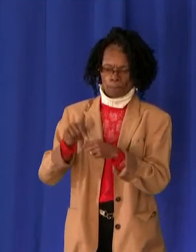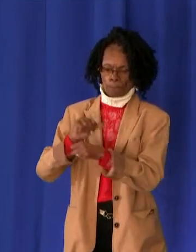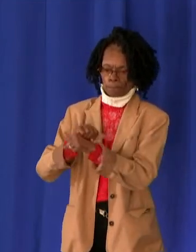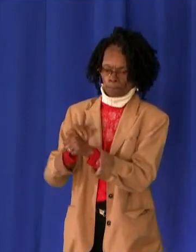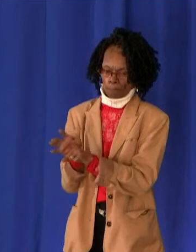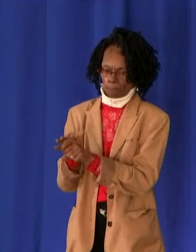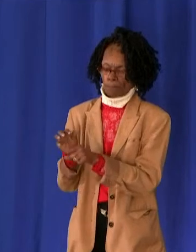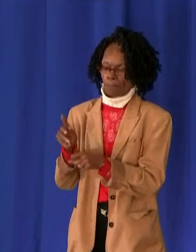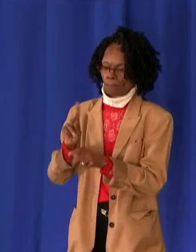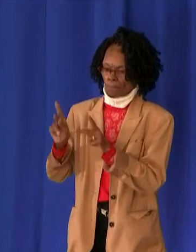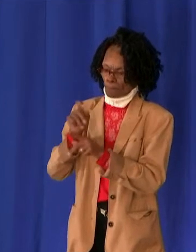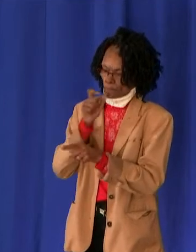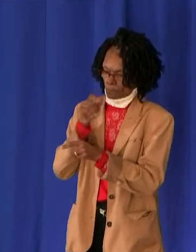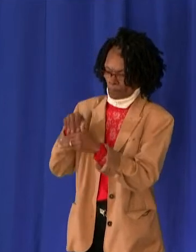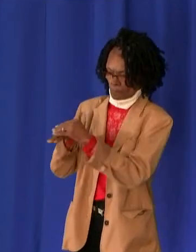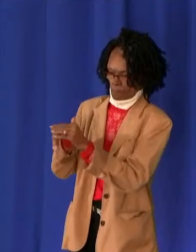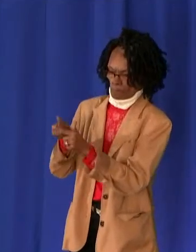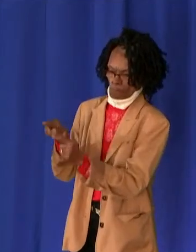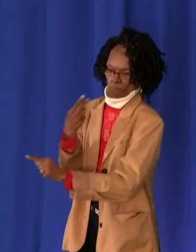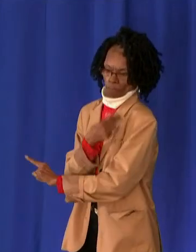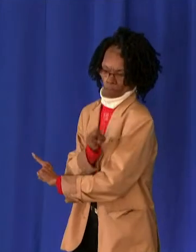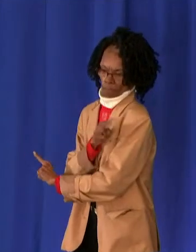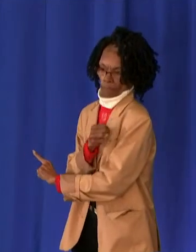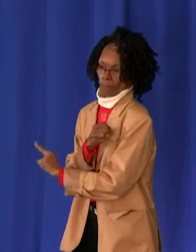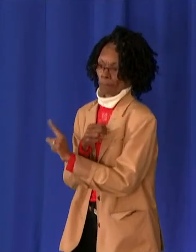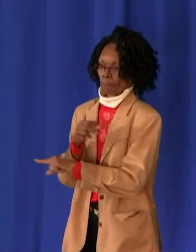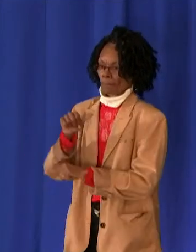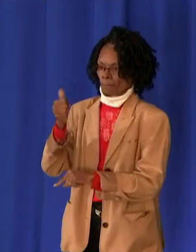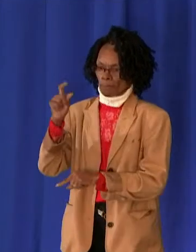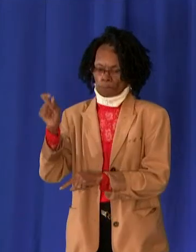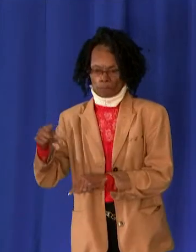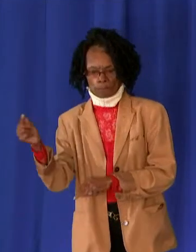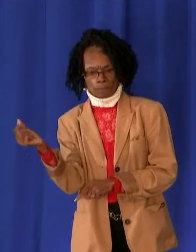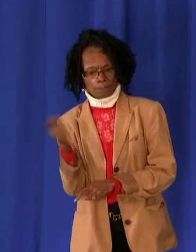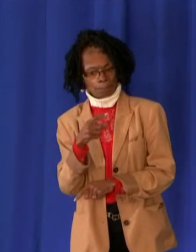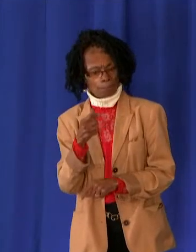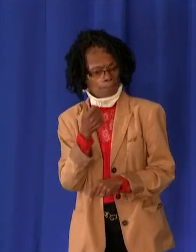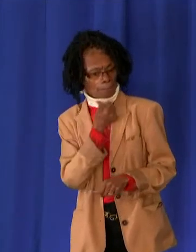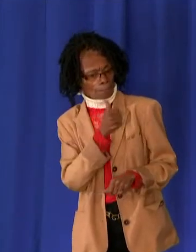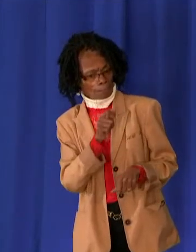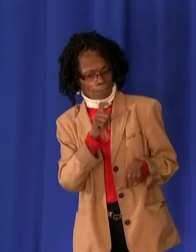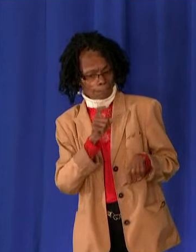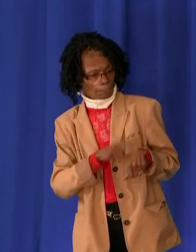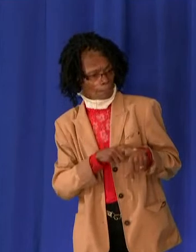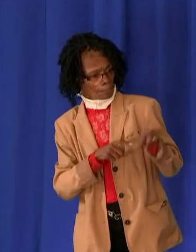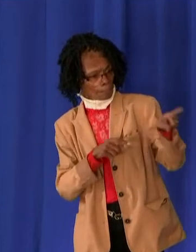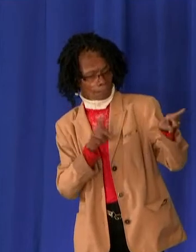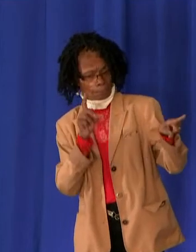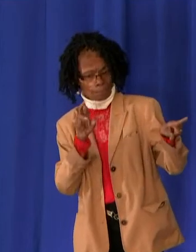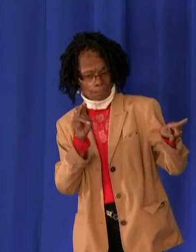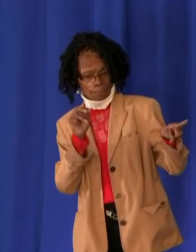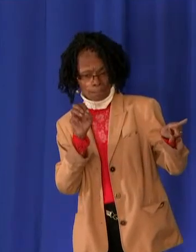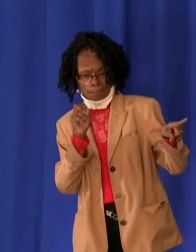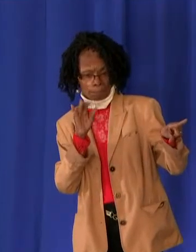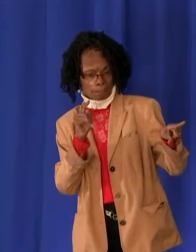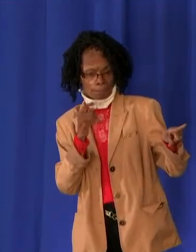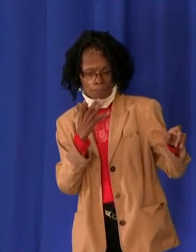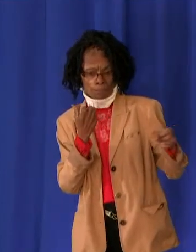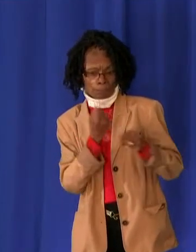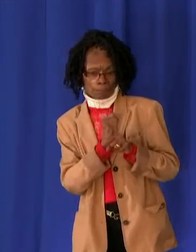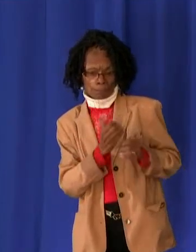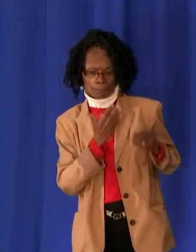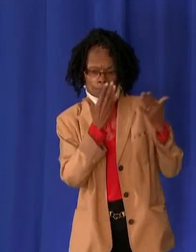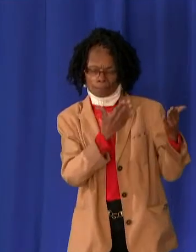Mayor, has there ever come a time where Dr. Nesbitt recommended that you boost something and you said, no, it'll be too disruptive to the